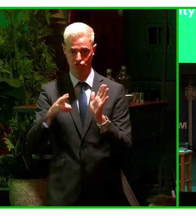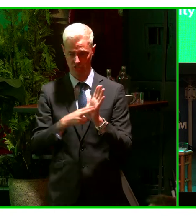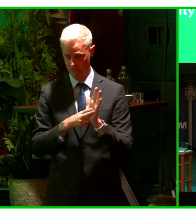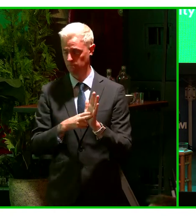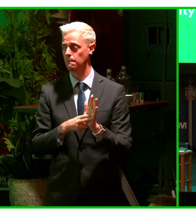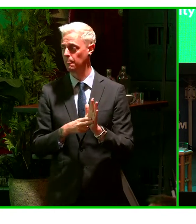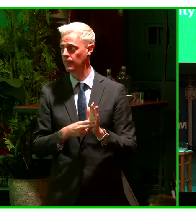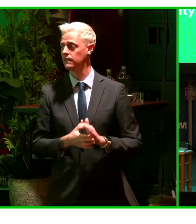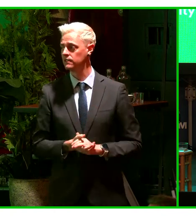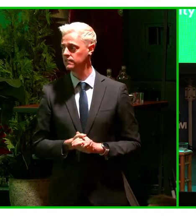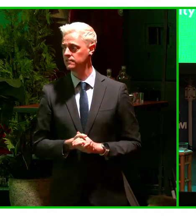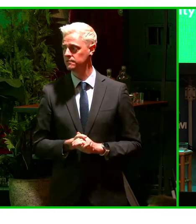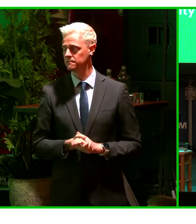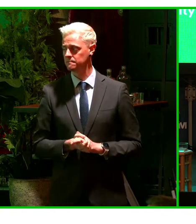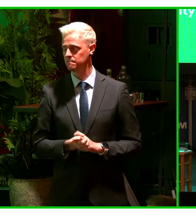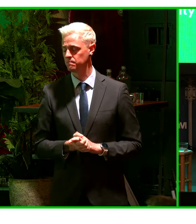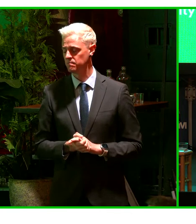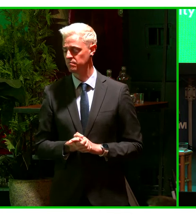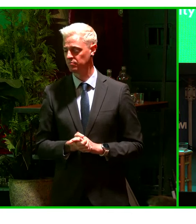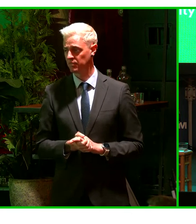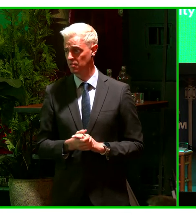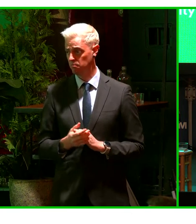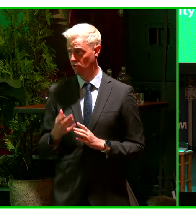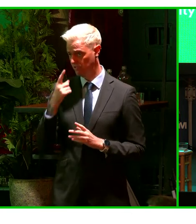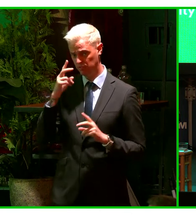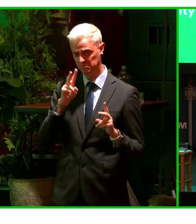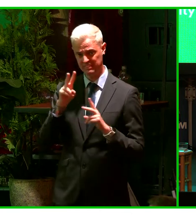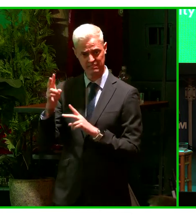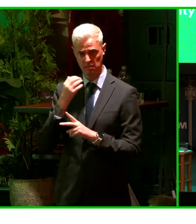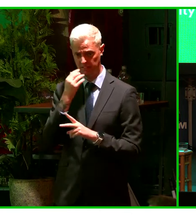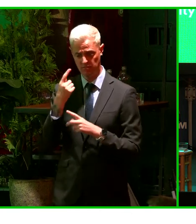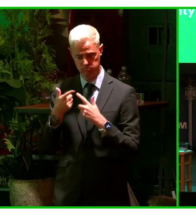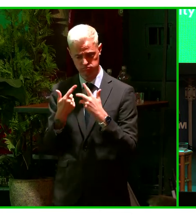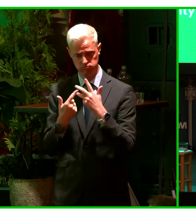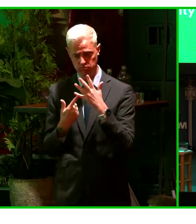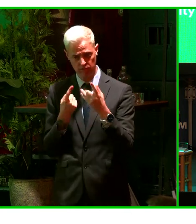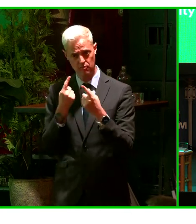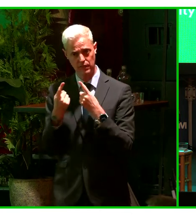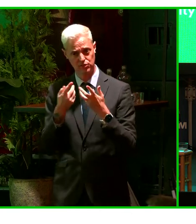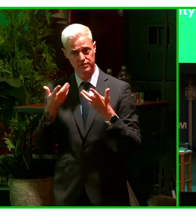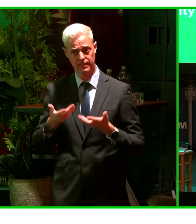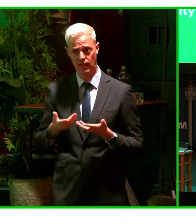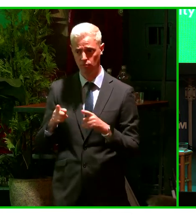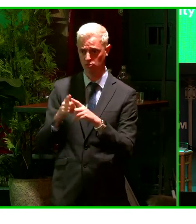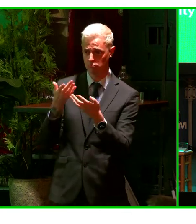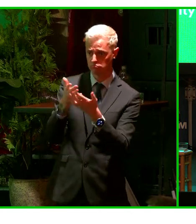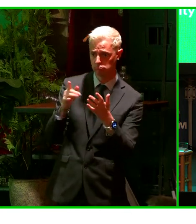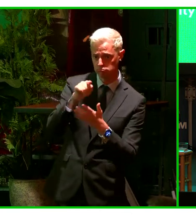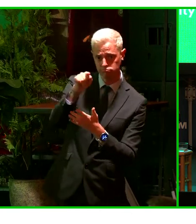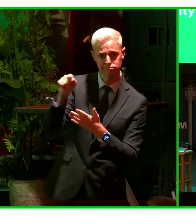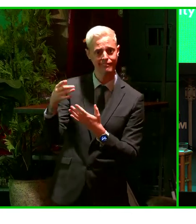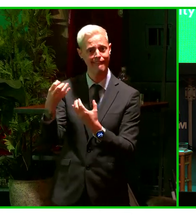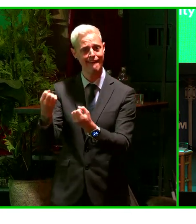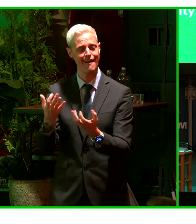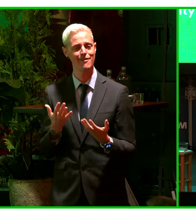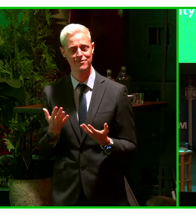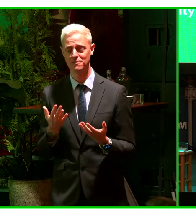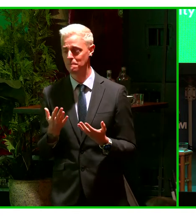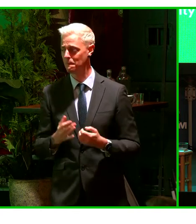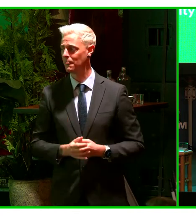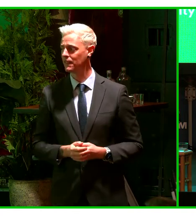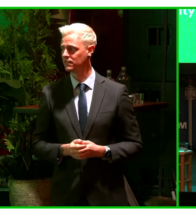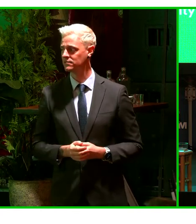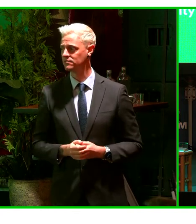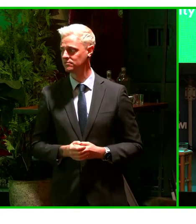you'll see the information about HyNet here today. And that's a significantly large-scale industrial cluster that's just got Track 1